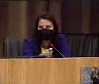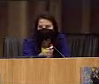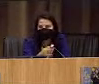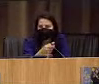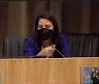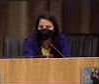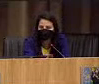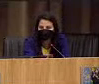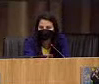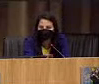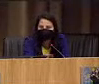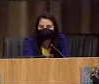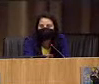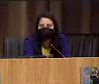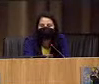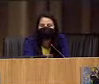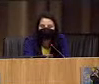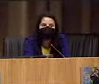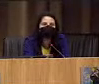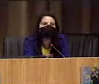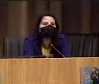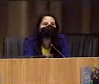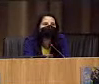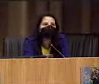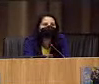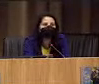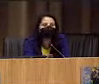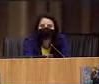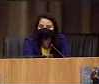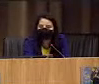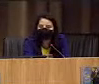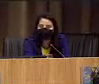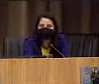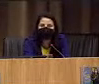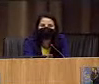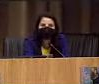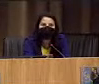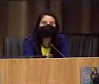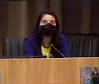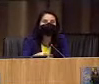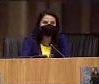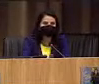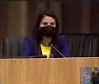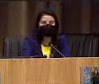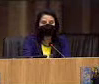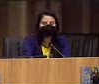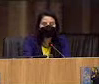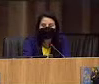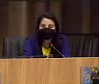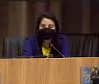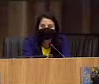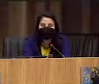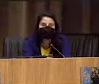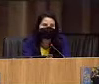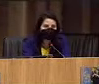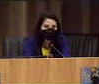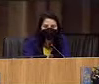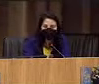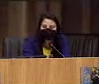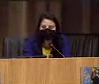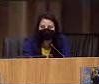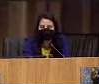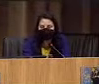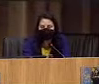was the one that we consider as a study unit. So for each person that was identified, that was part